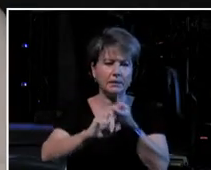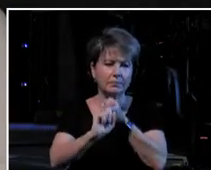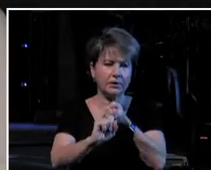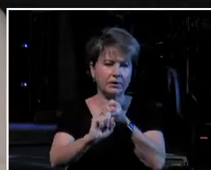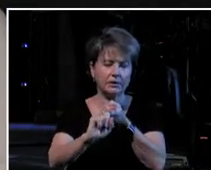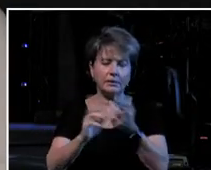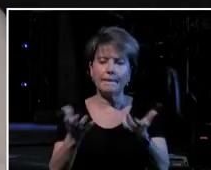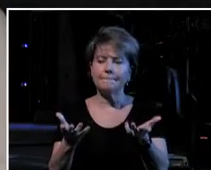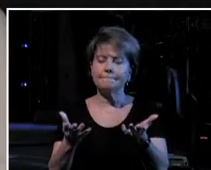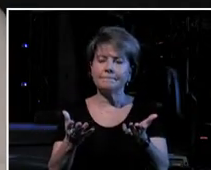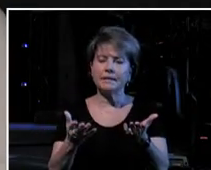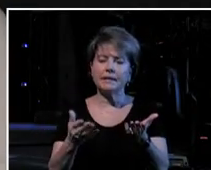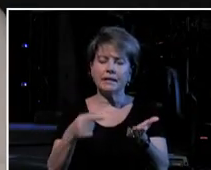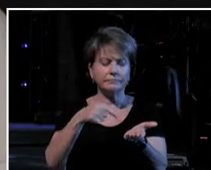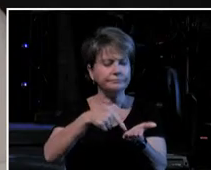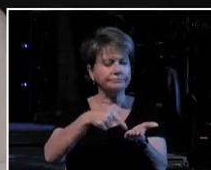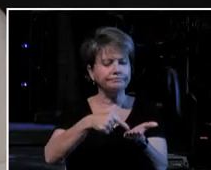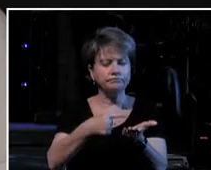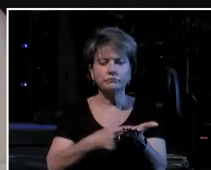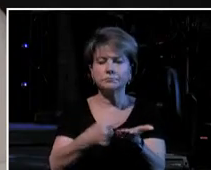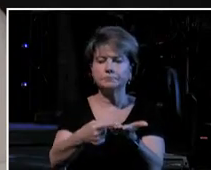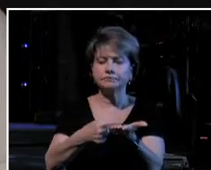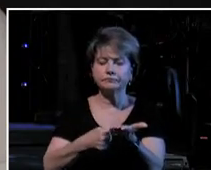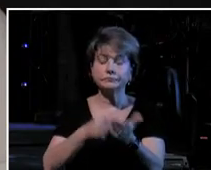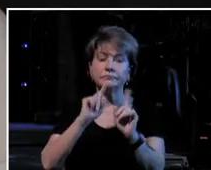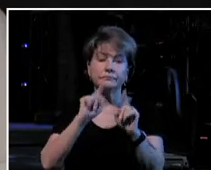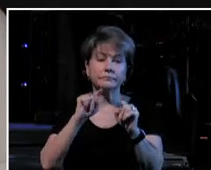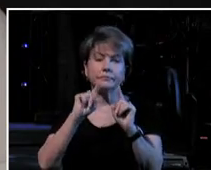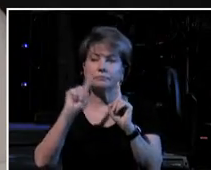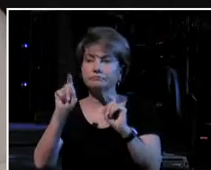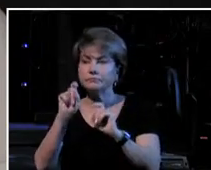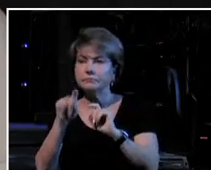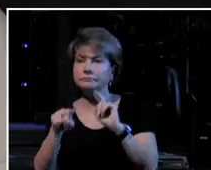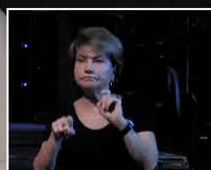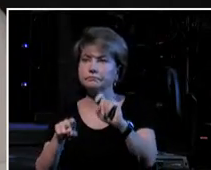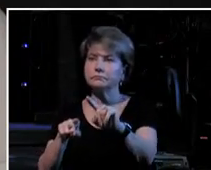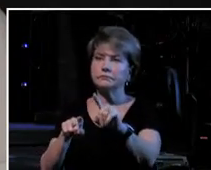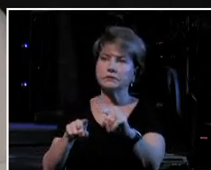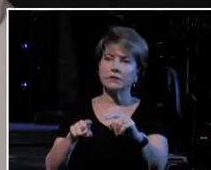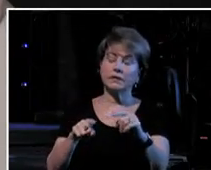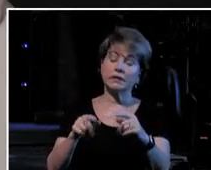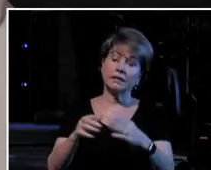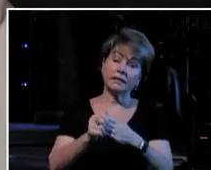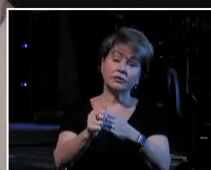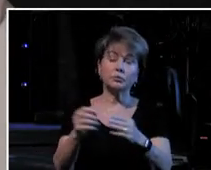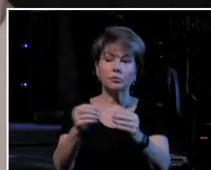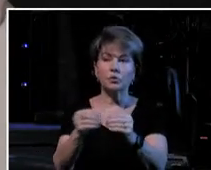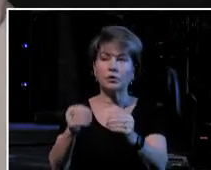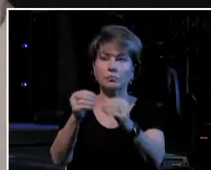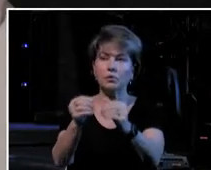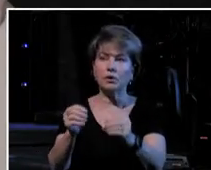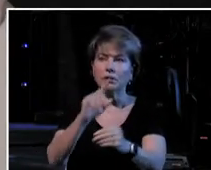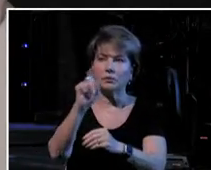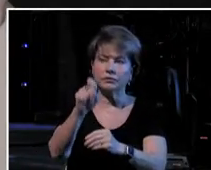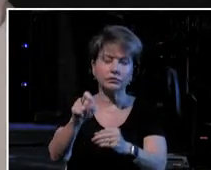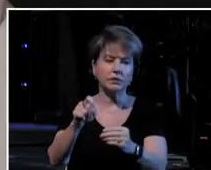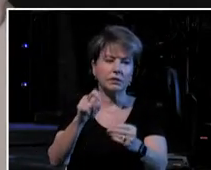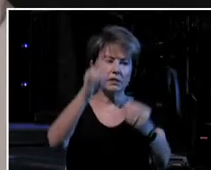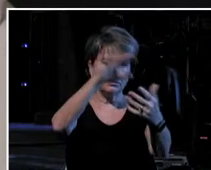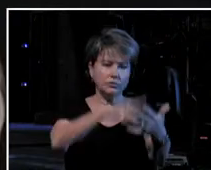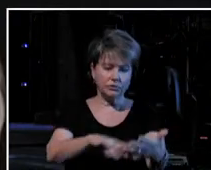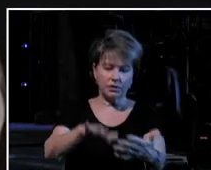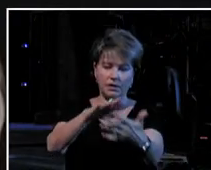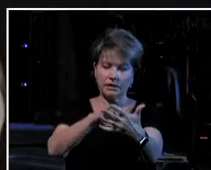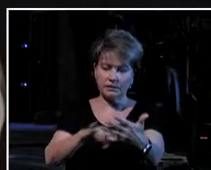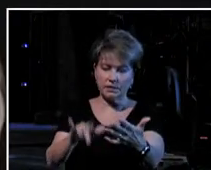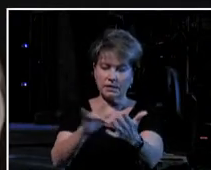able to get some answers to those questions, but also I got led into more questions. She led me to God's word, and she prayed with